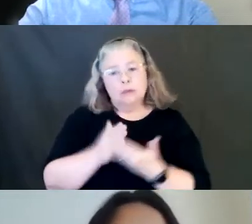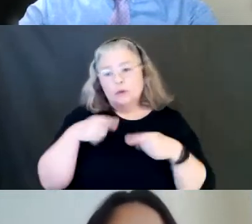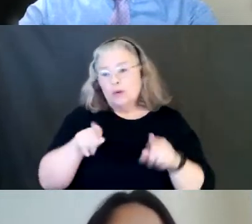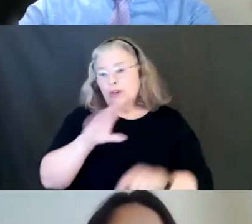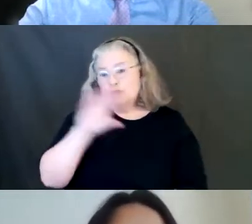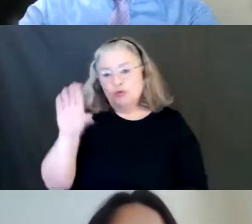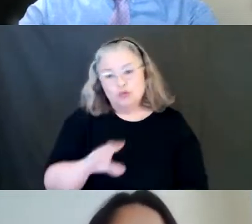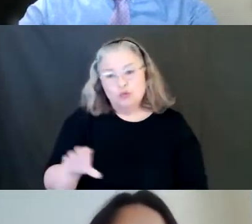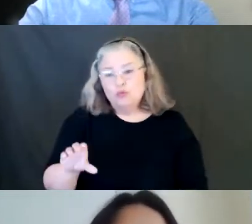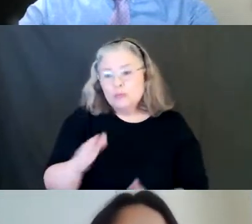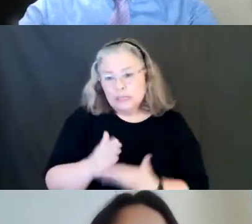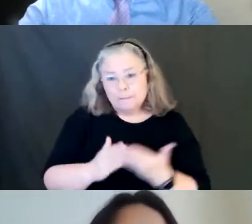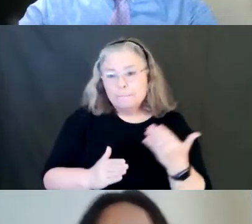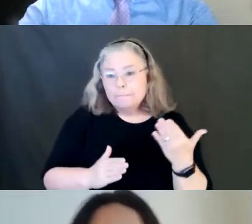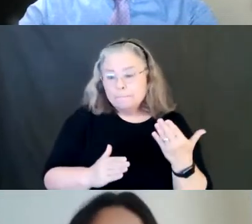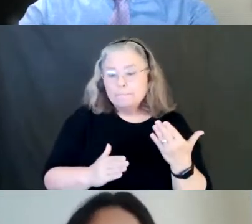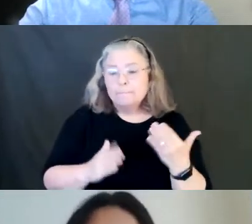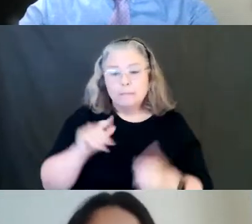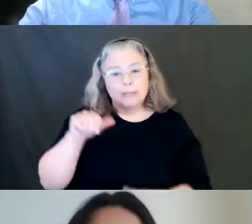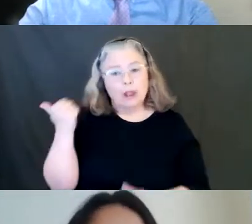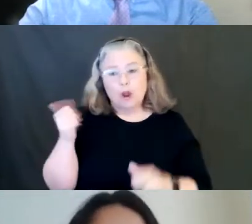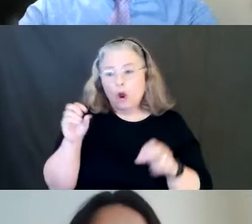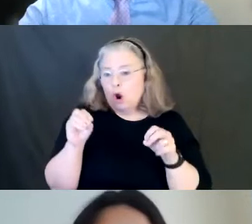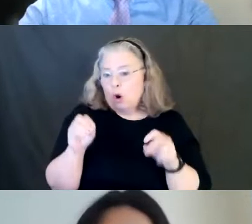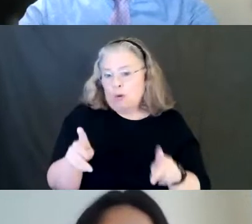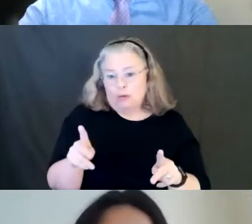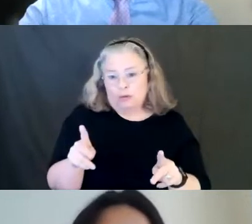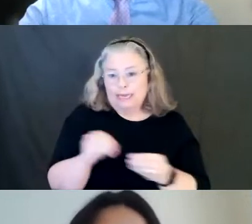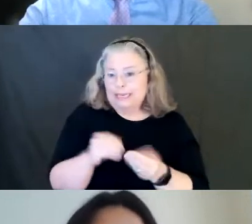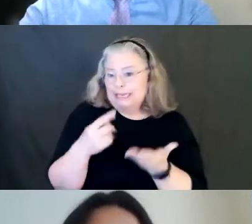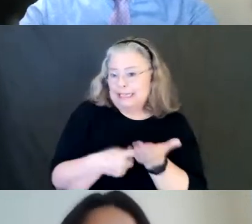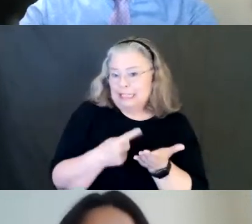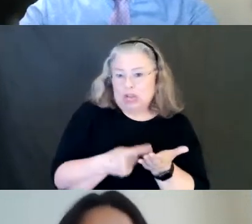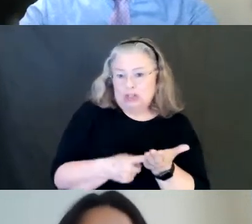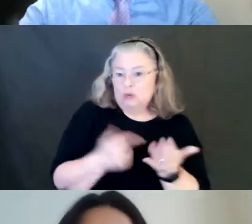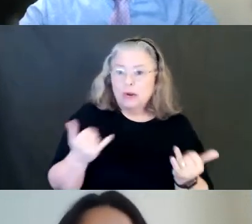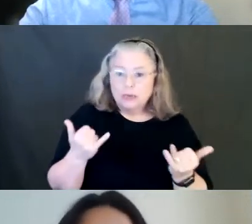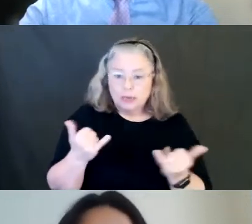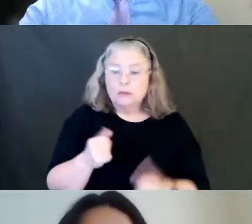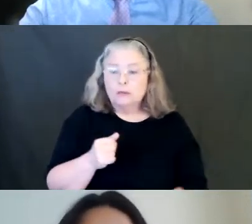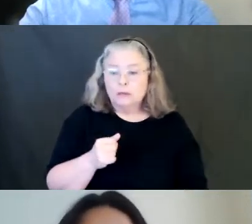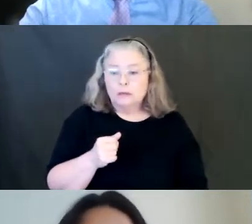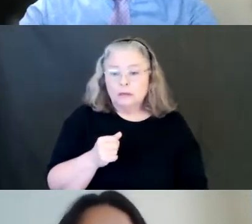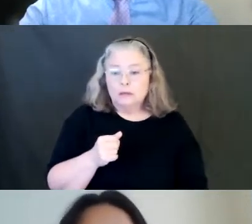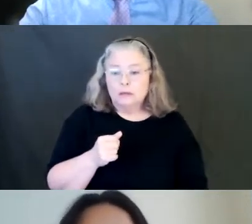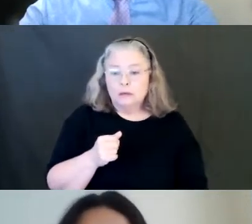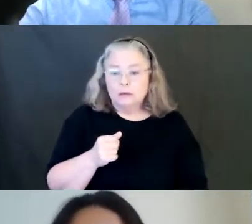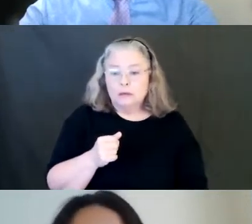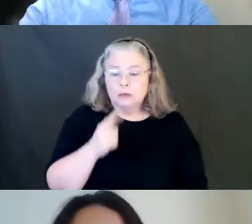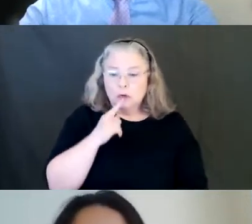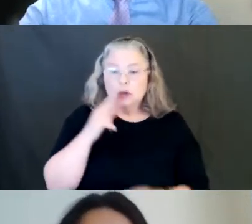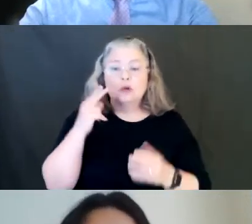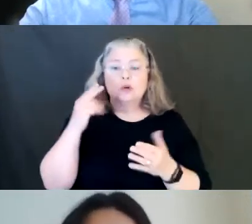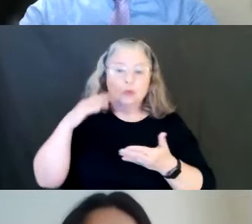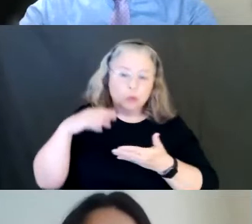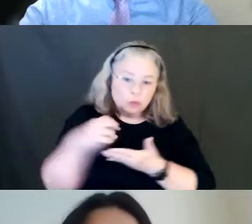Zoom, and other opportunities are in discussion, hopefully, but it's